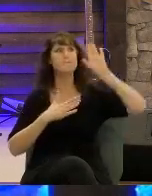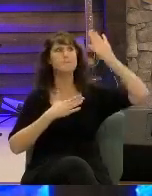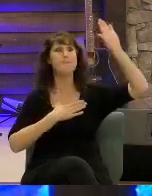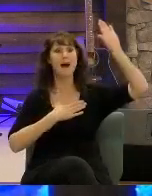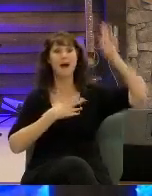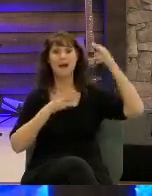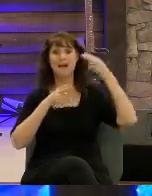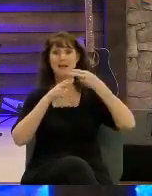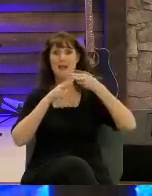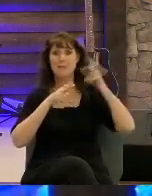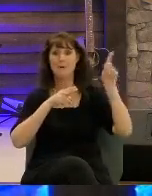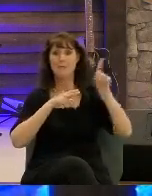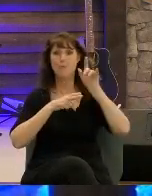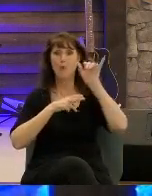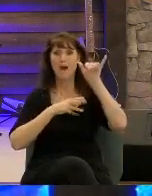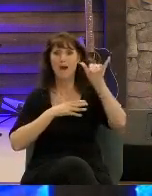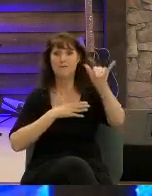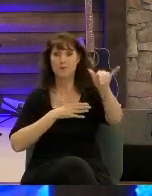forever.